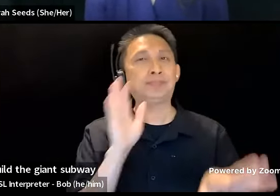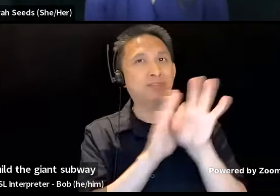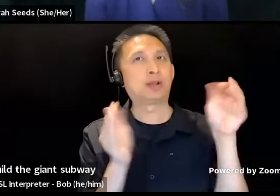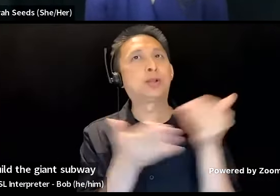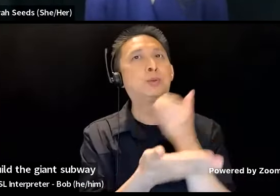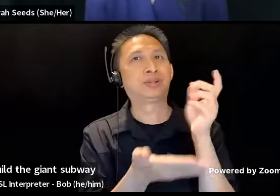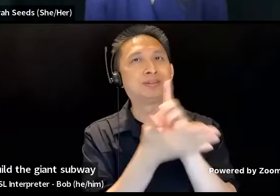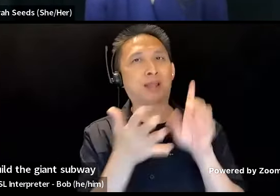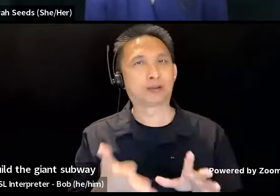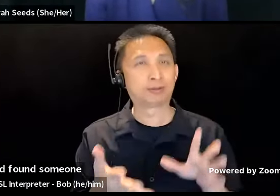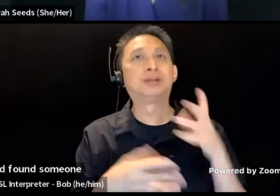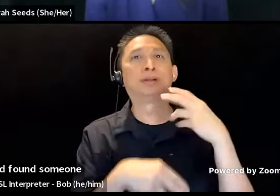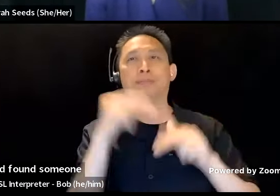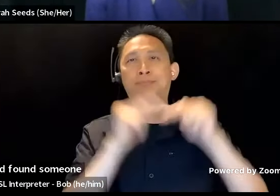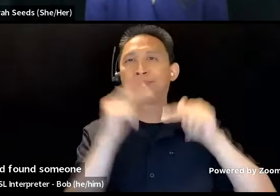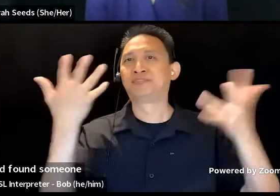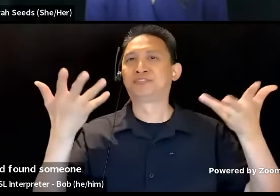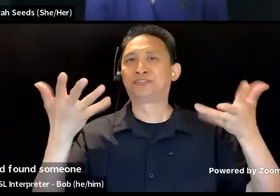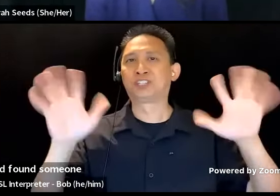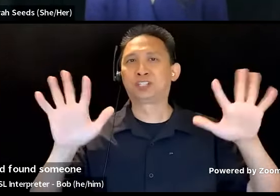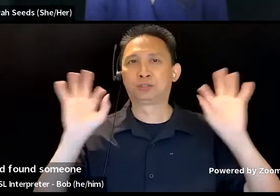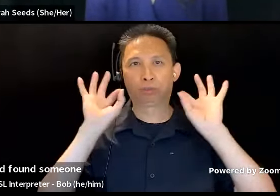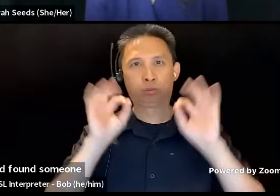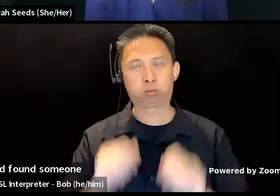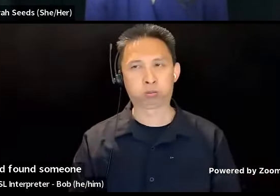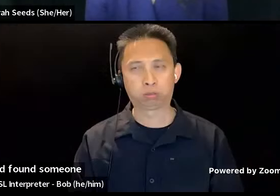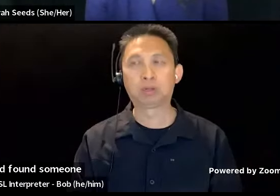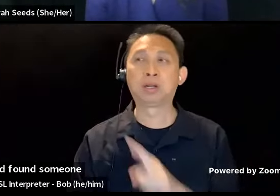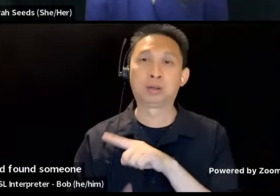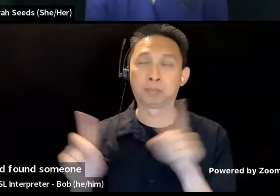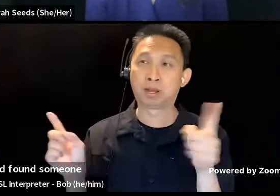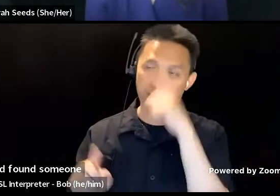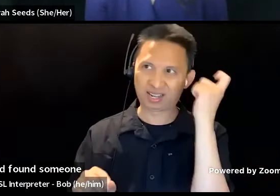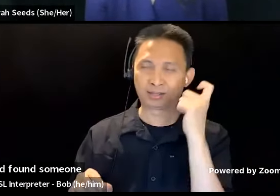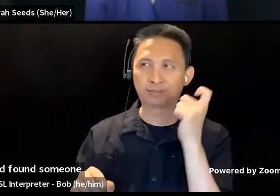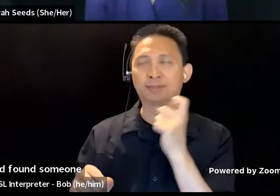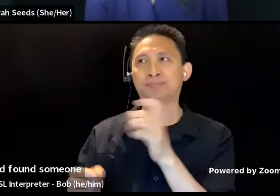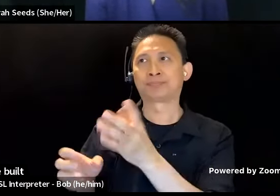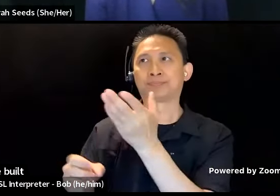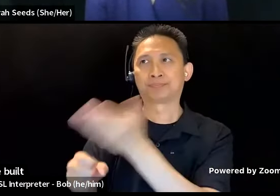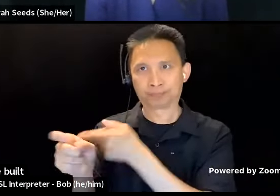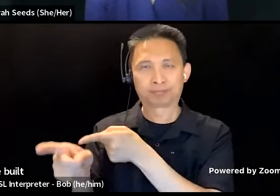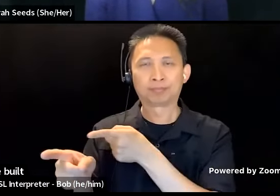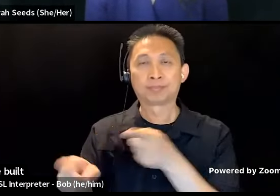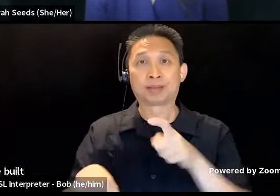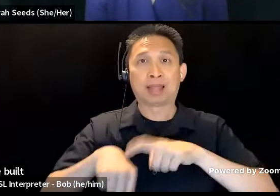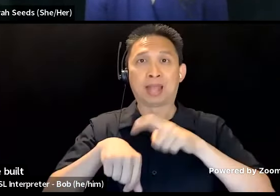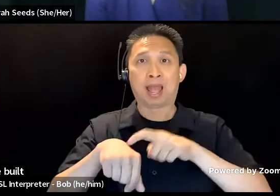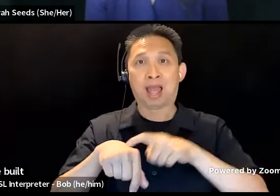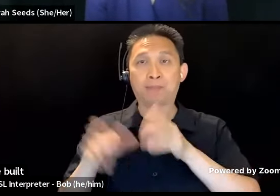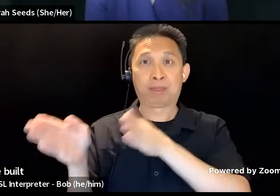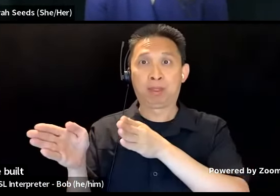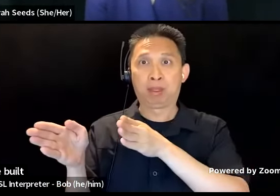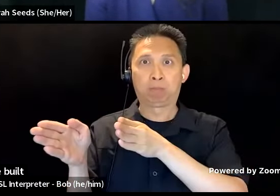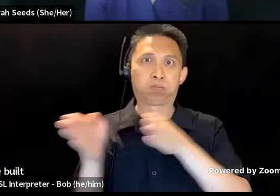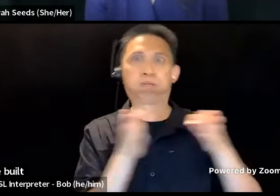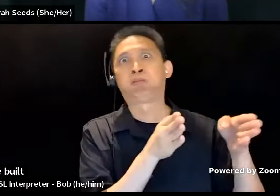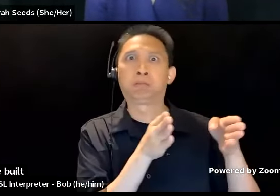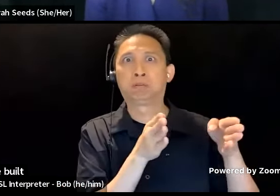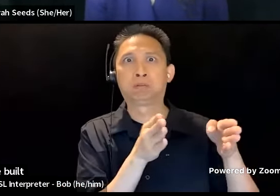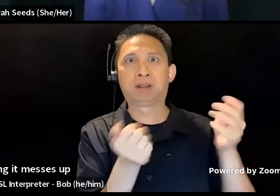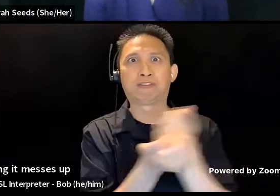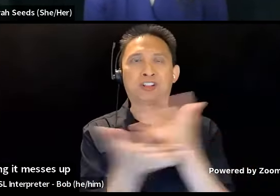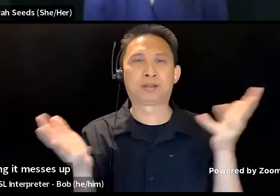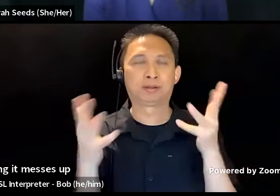it. But because of that firing, it messes up the timeline. So we were literally Sarah and I finished filming